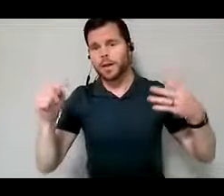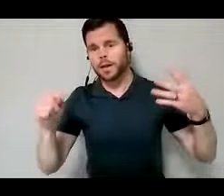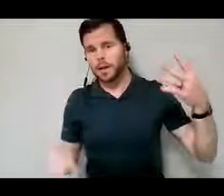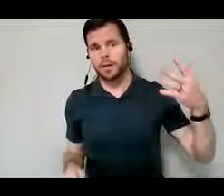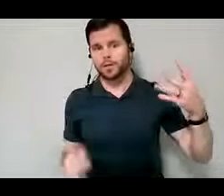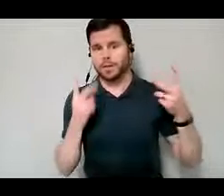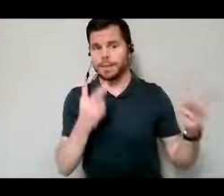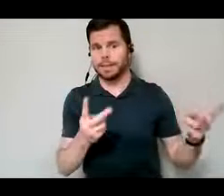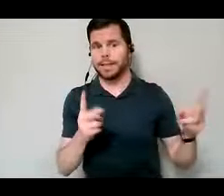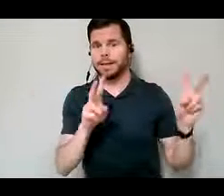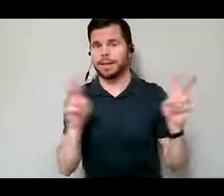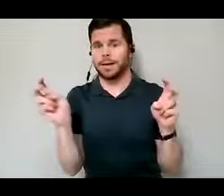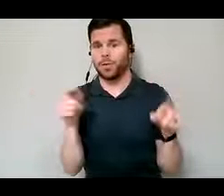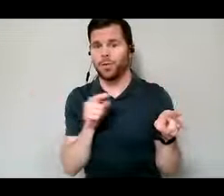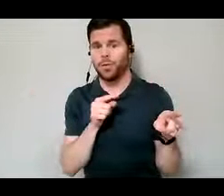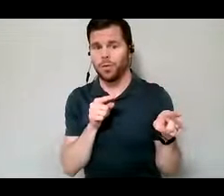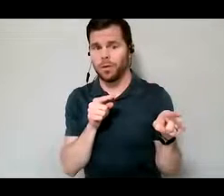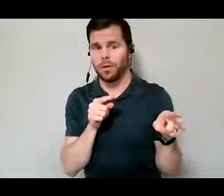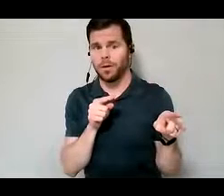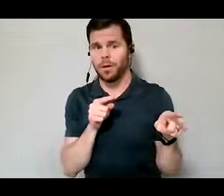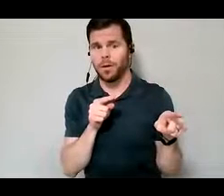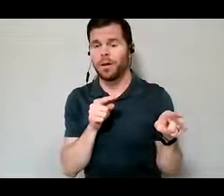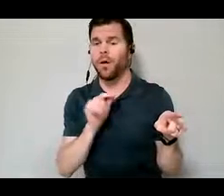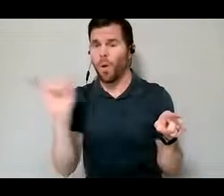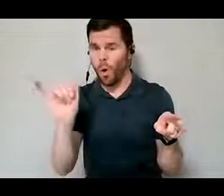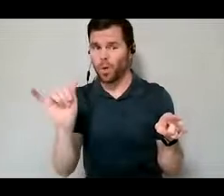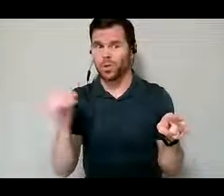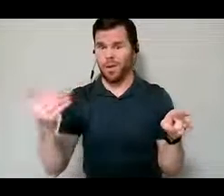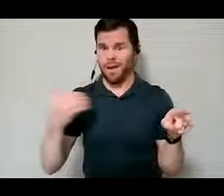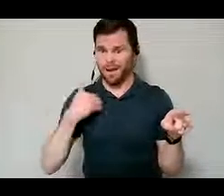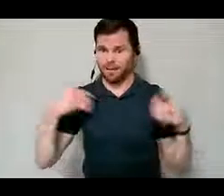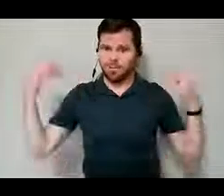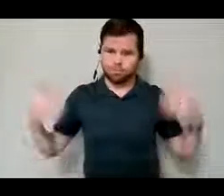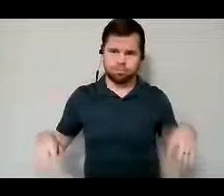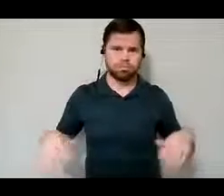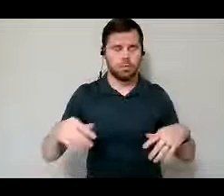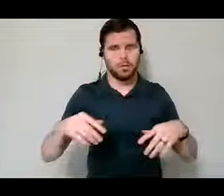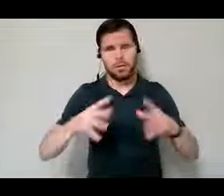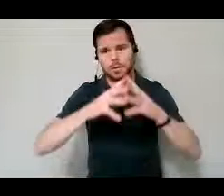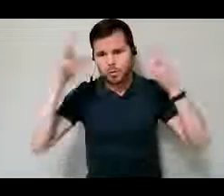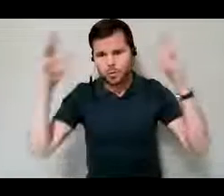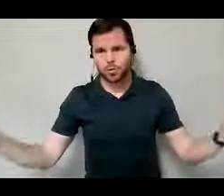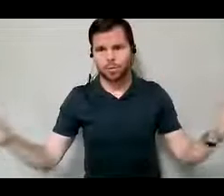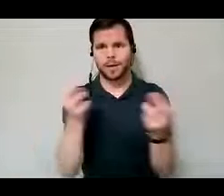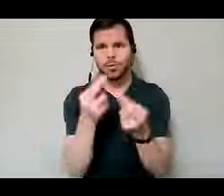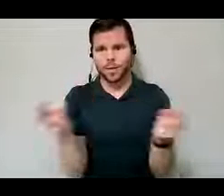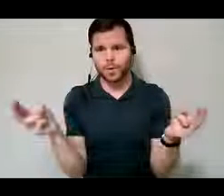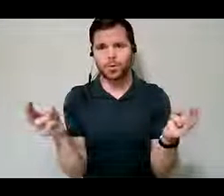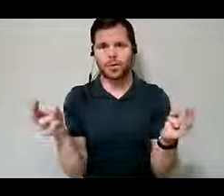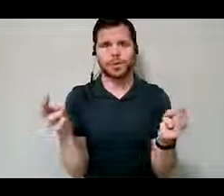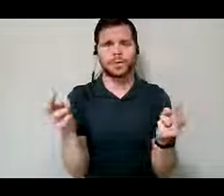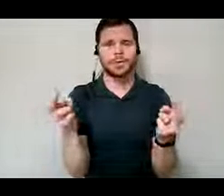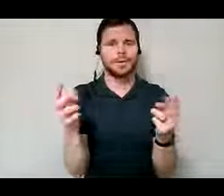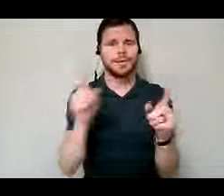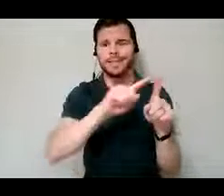here in white, you have a plethora of resources about various people,